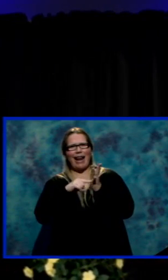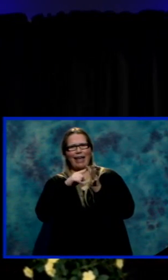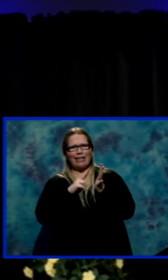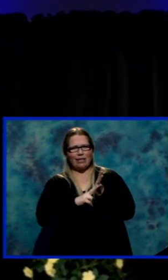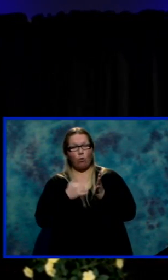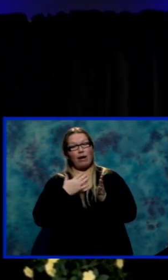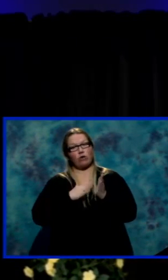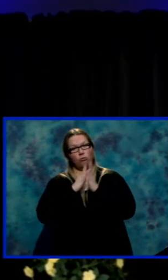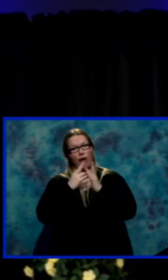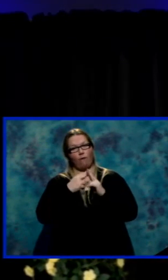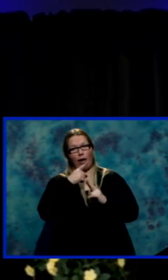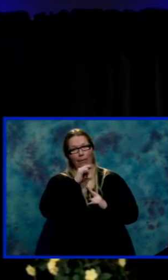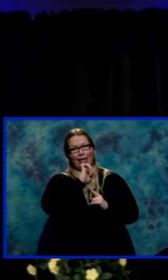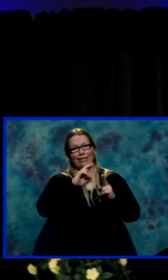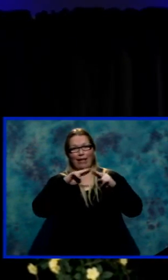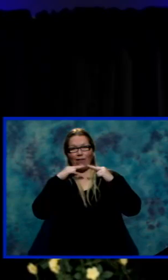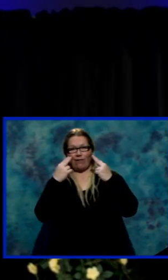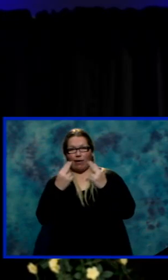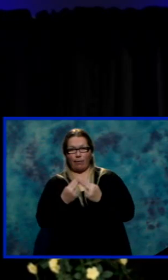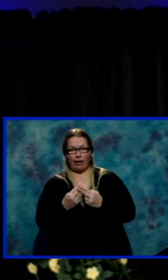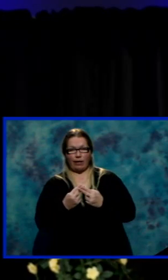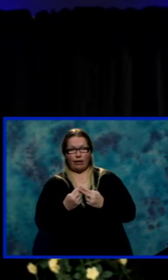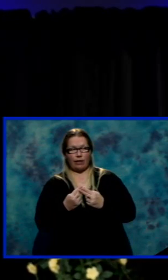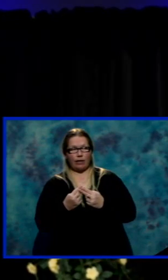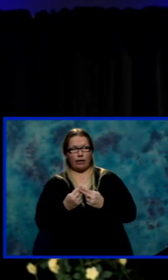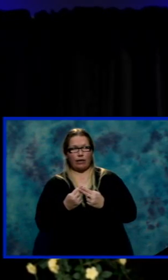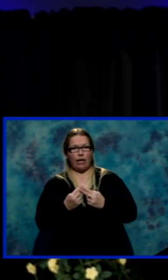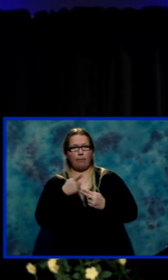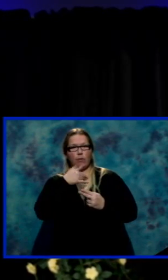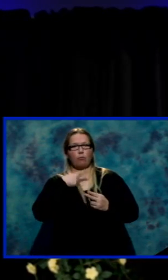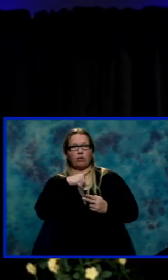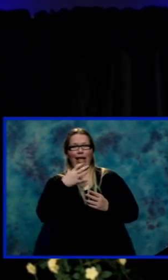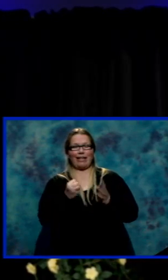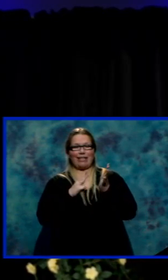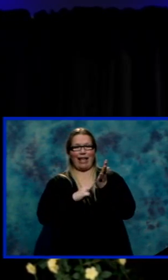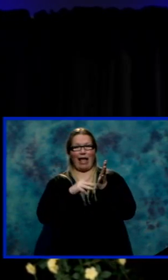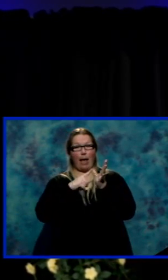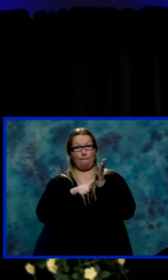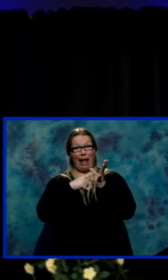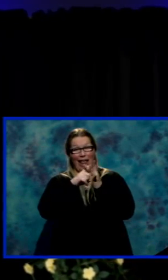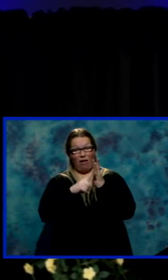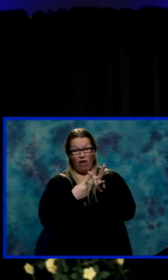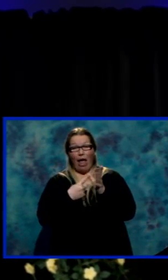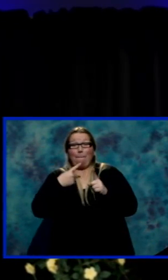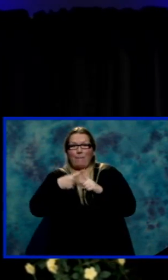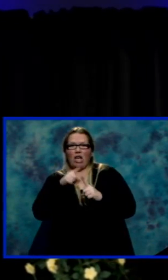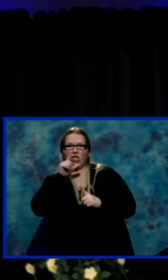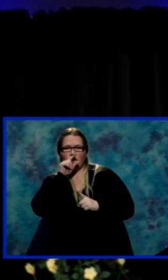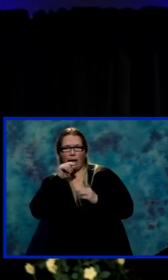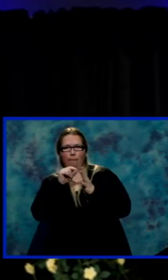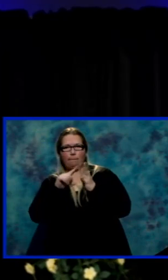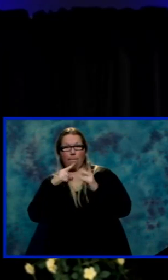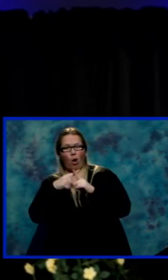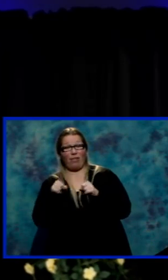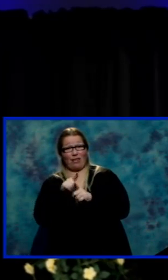We need to pray for him and his family because he has been hit with malaria and chickenpox at the same time. Yeah, that's